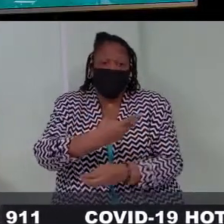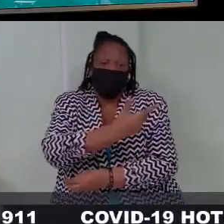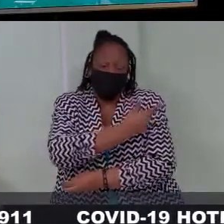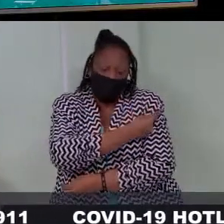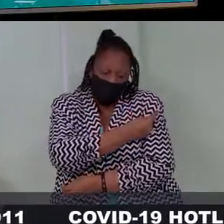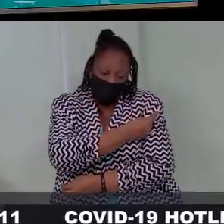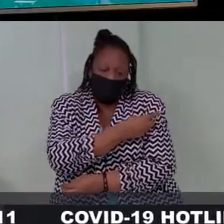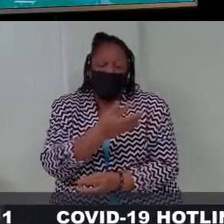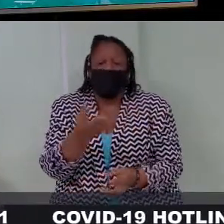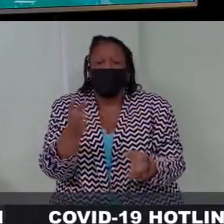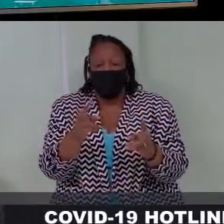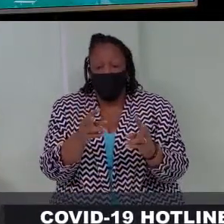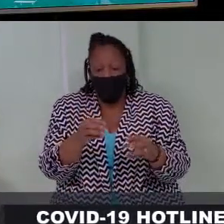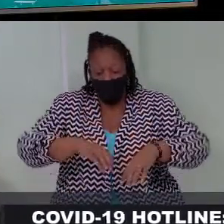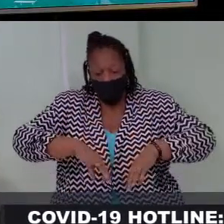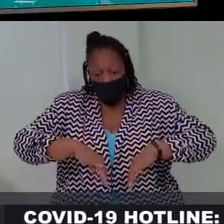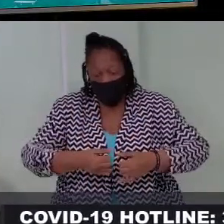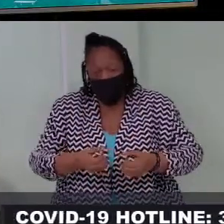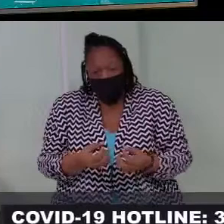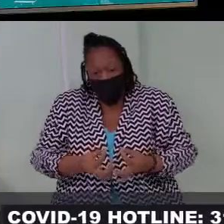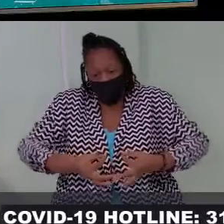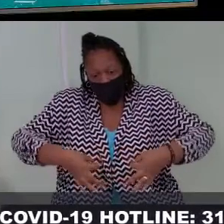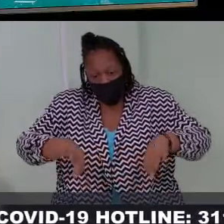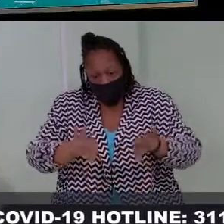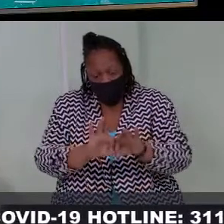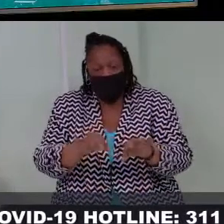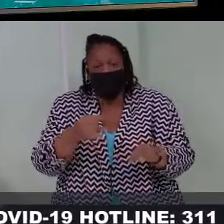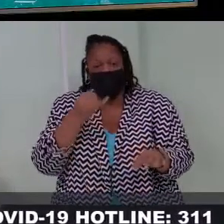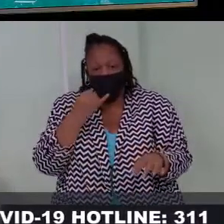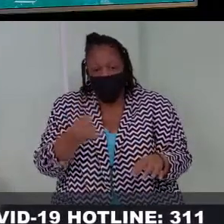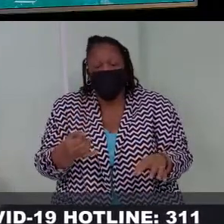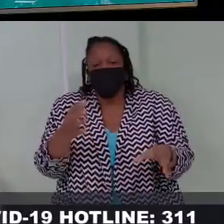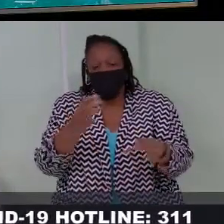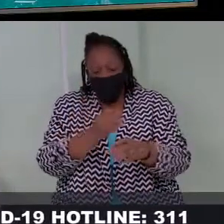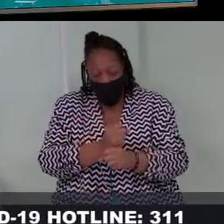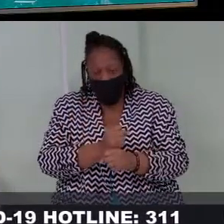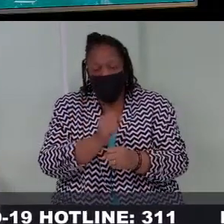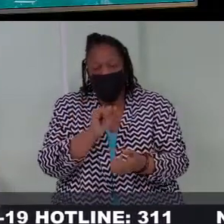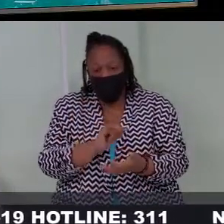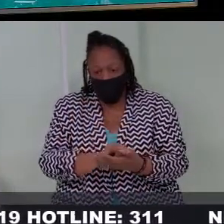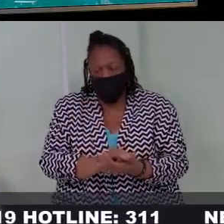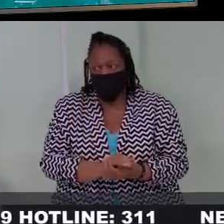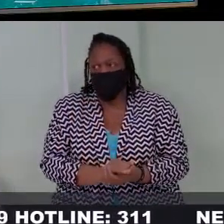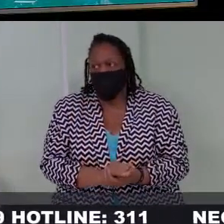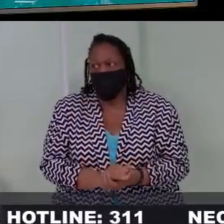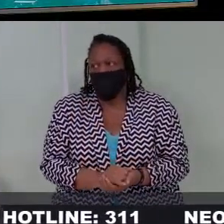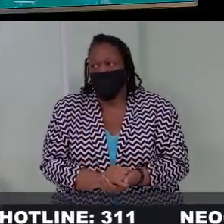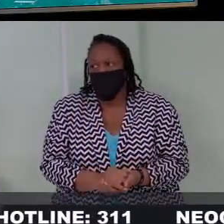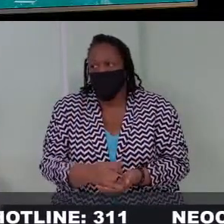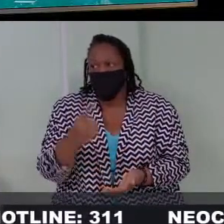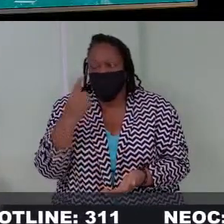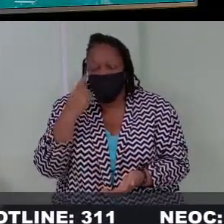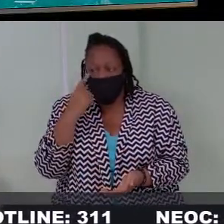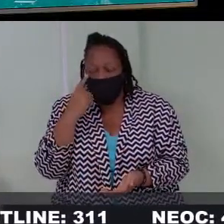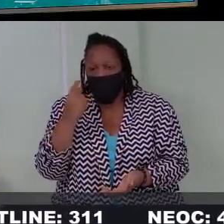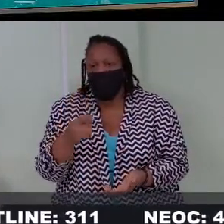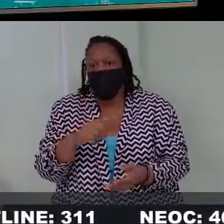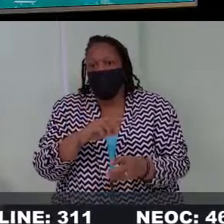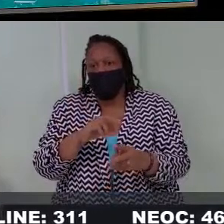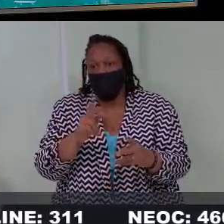and we will start the ball rolling. The first question is from